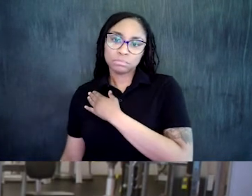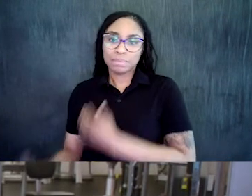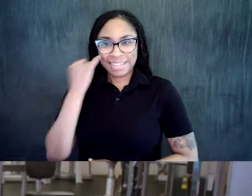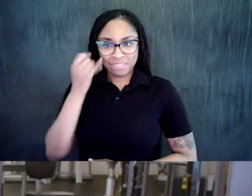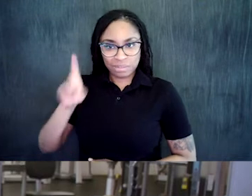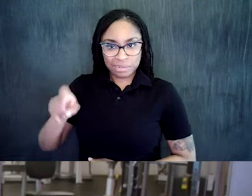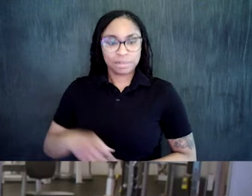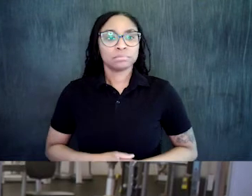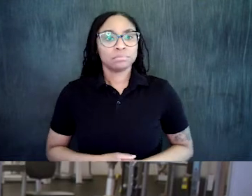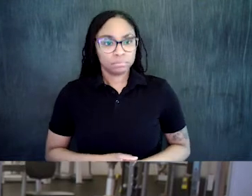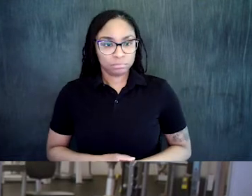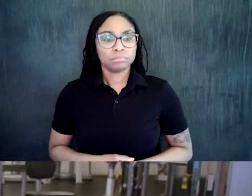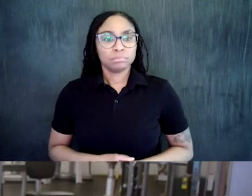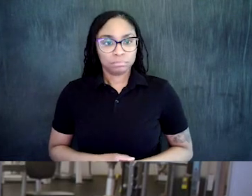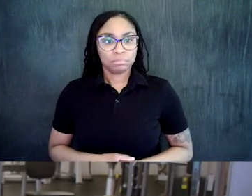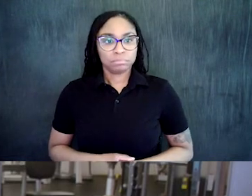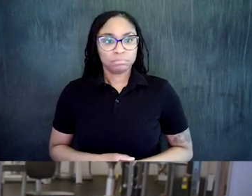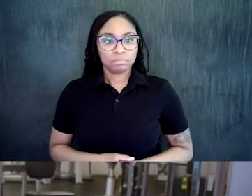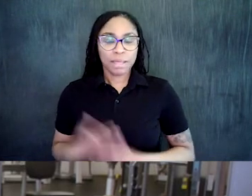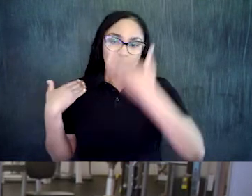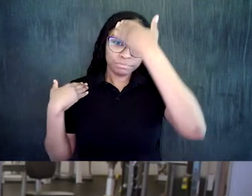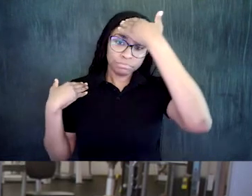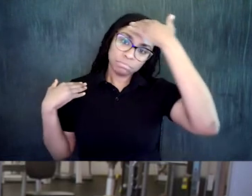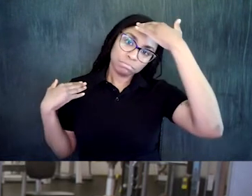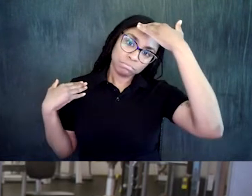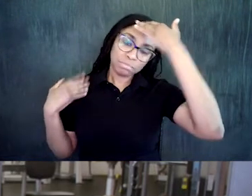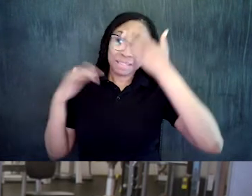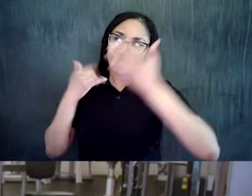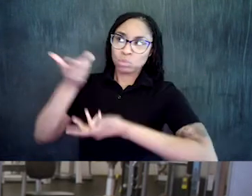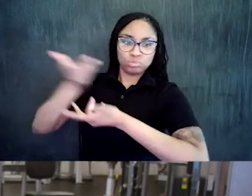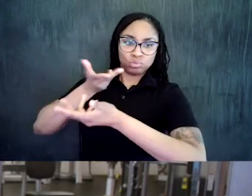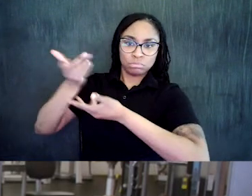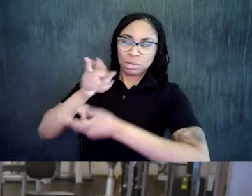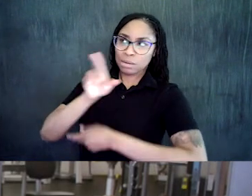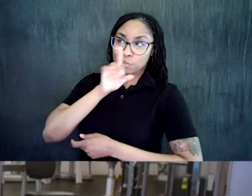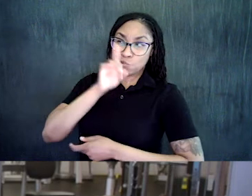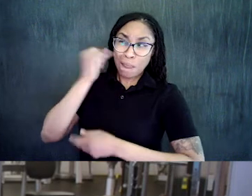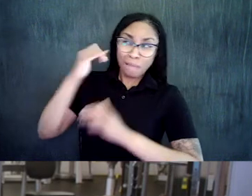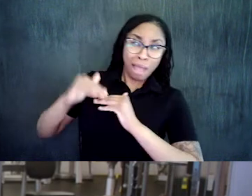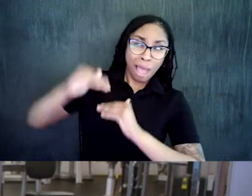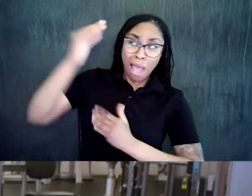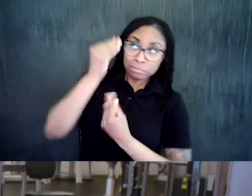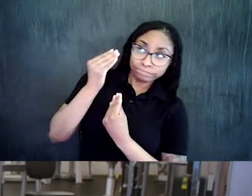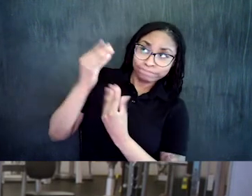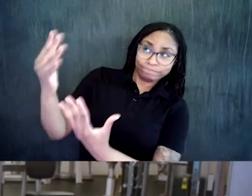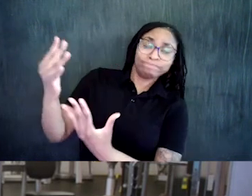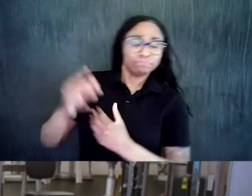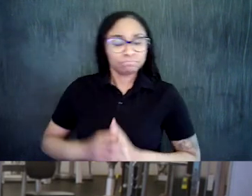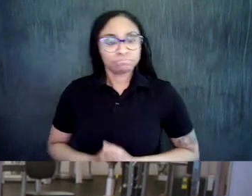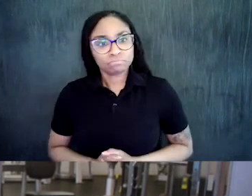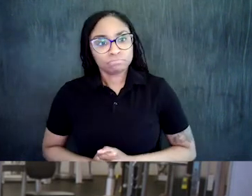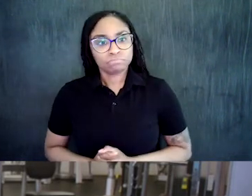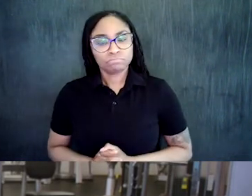hand gently on the back of their head. And then you're going to press away, trying to keep even pressure between